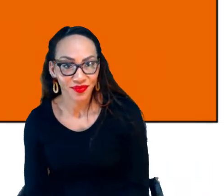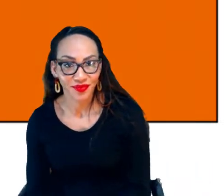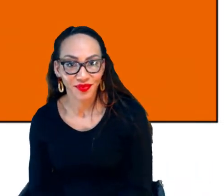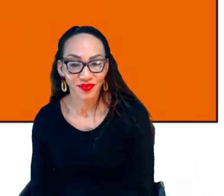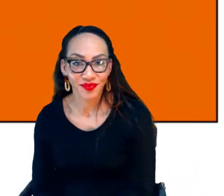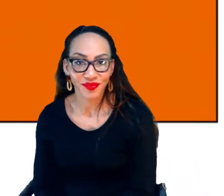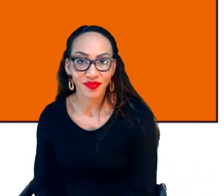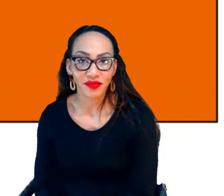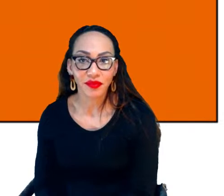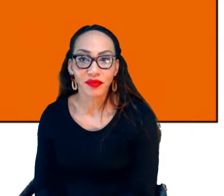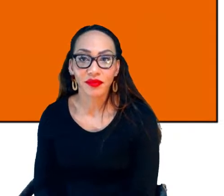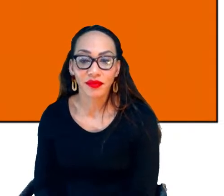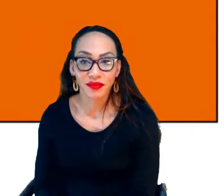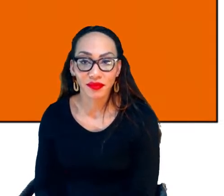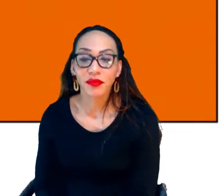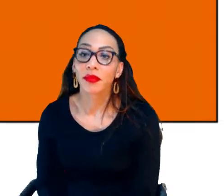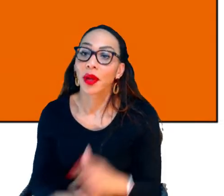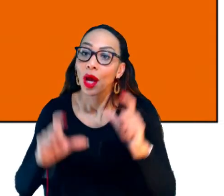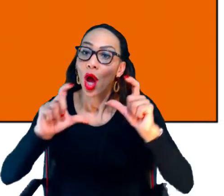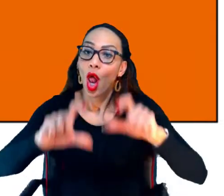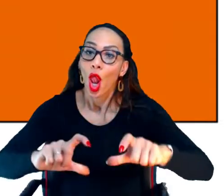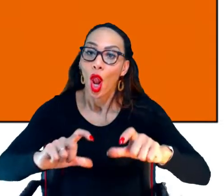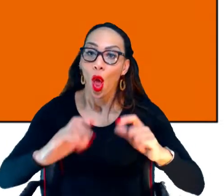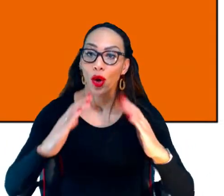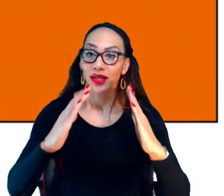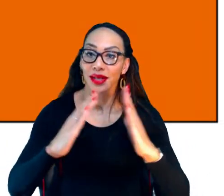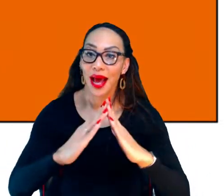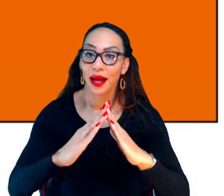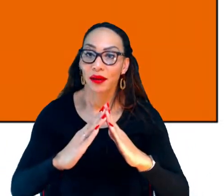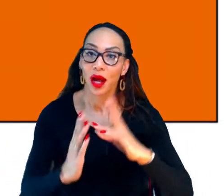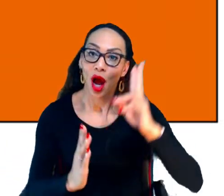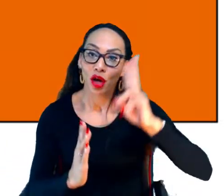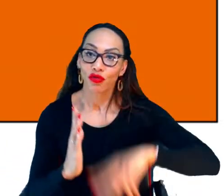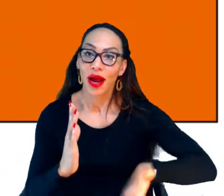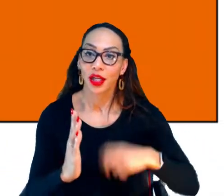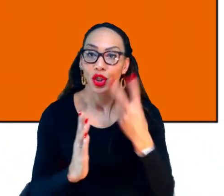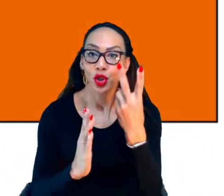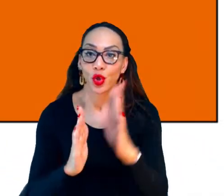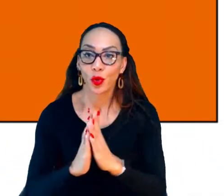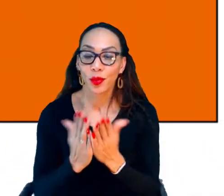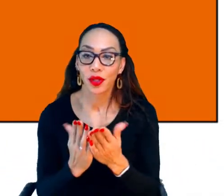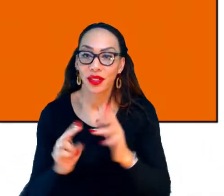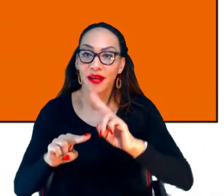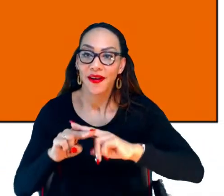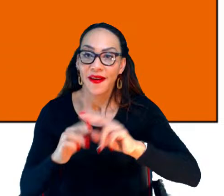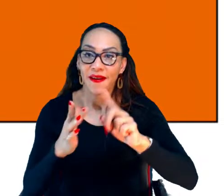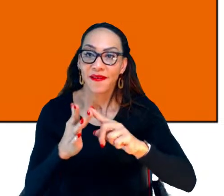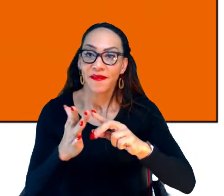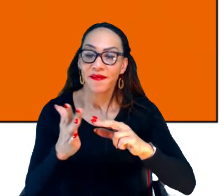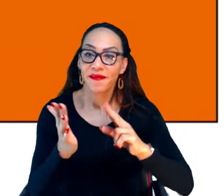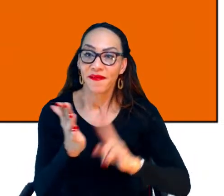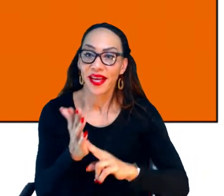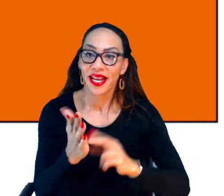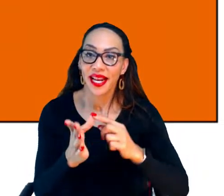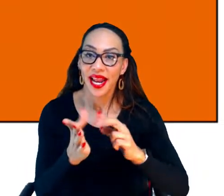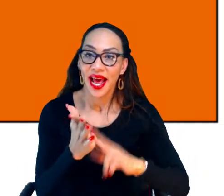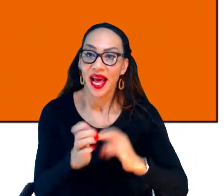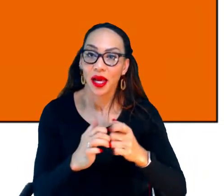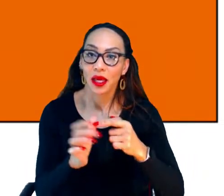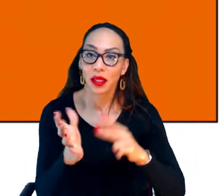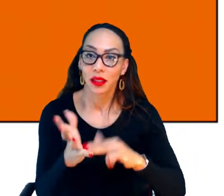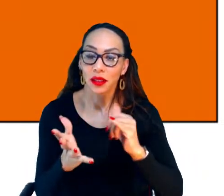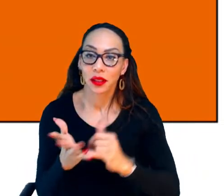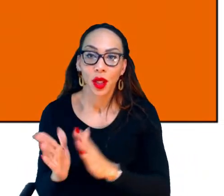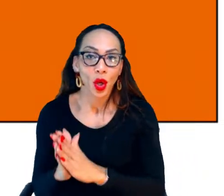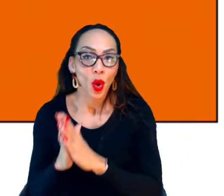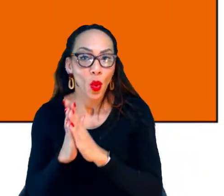to do during the lockdown was to read 2 books. One was Finnegan's Wake, and the other one was Dante's Divine Comedy. I couldn't